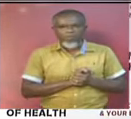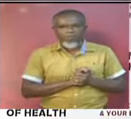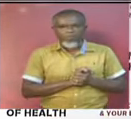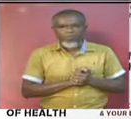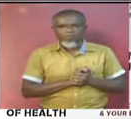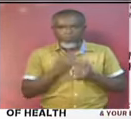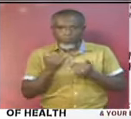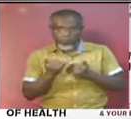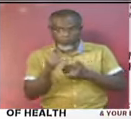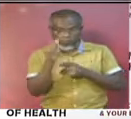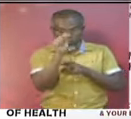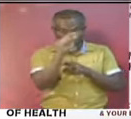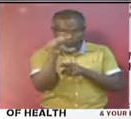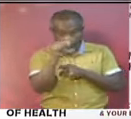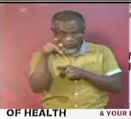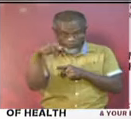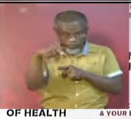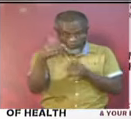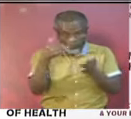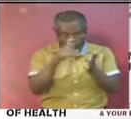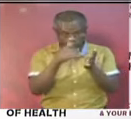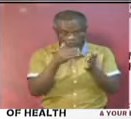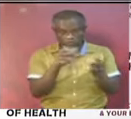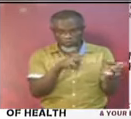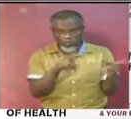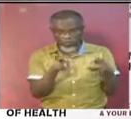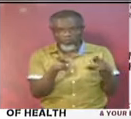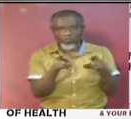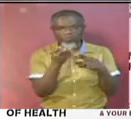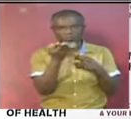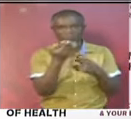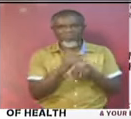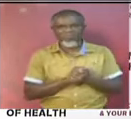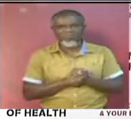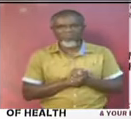go back to AZP for the follow-up question.